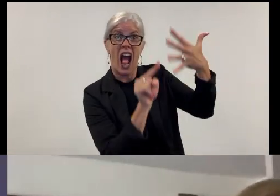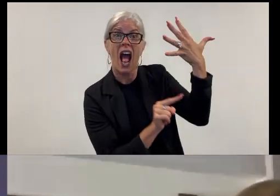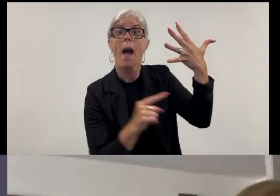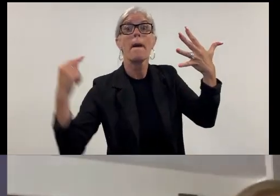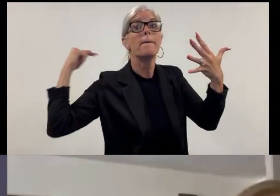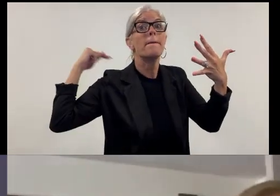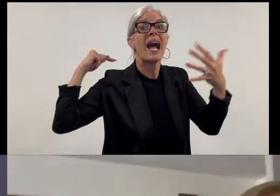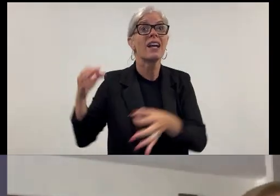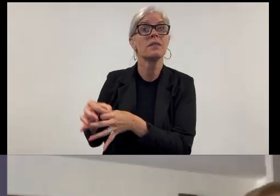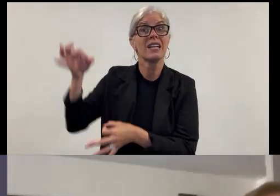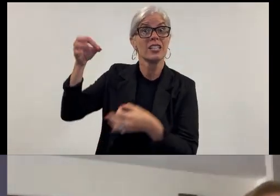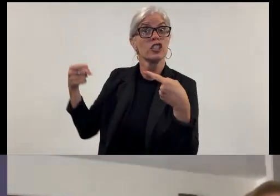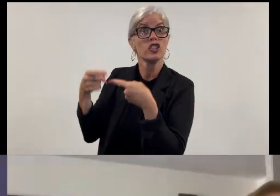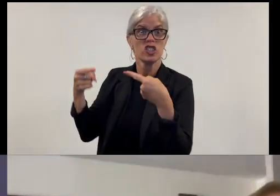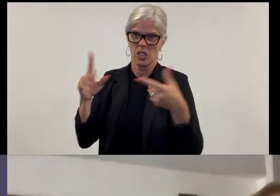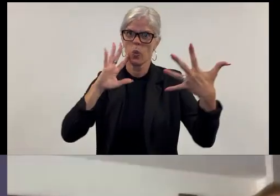we move, we feel.